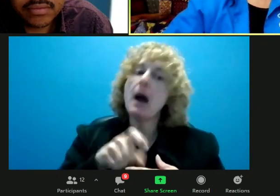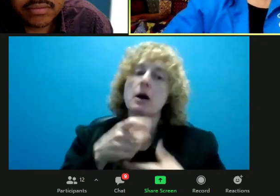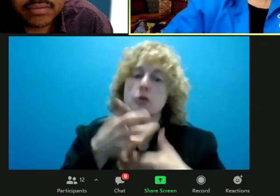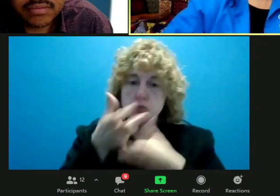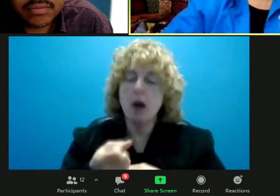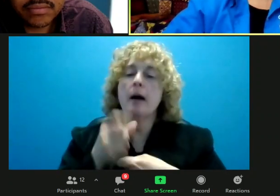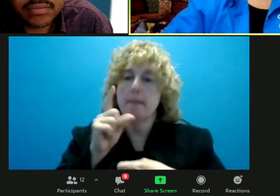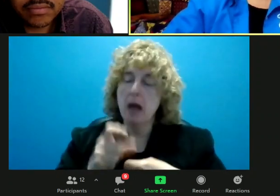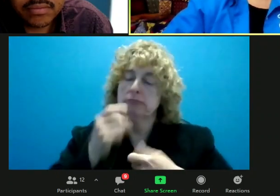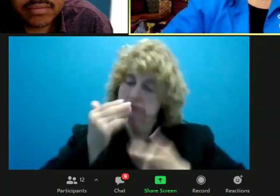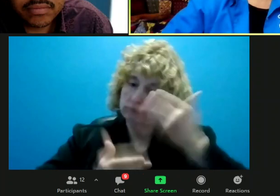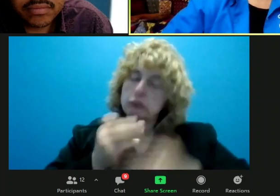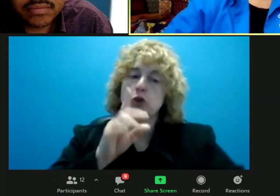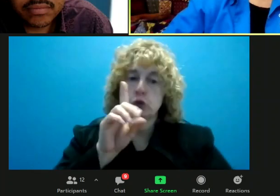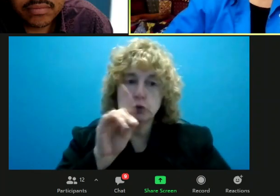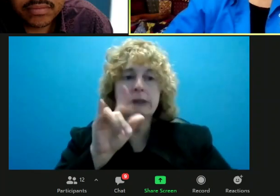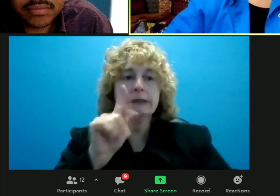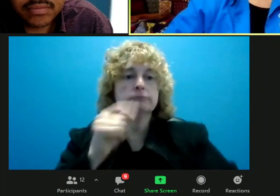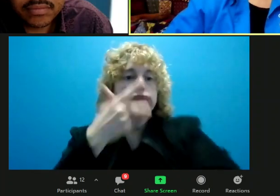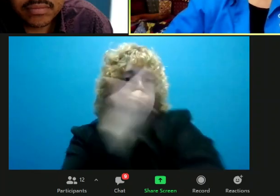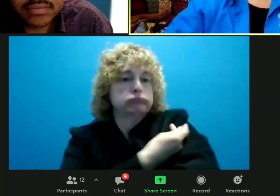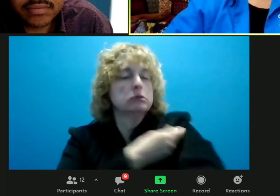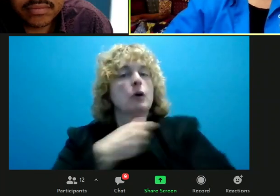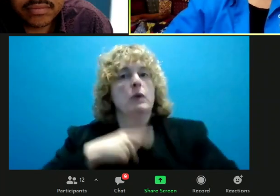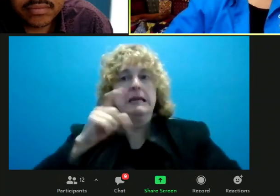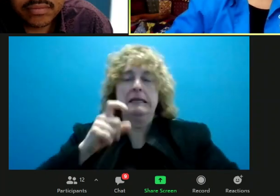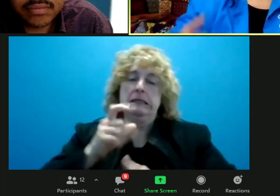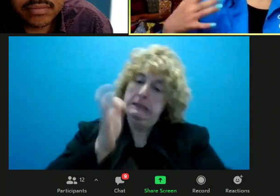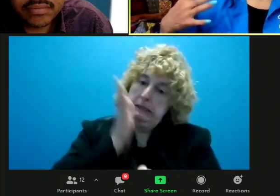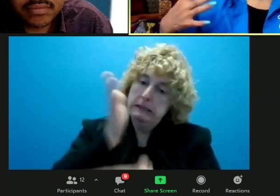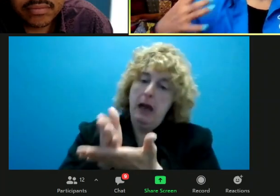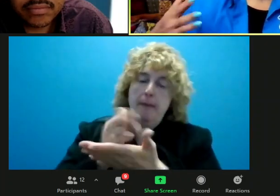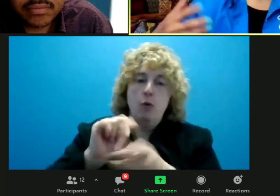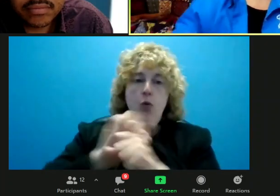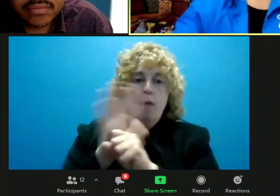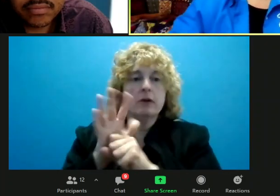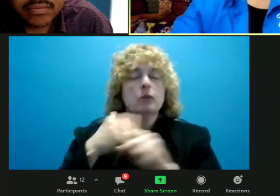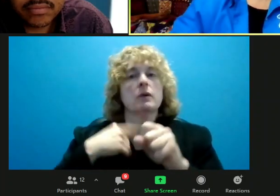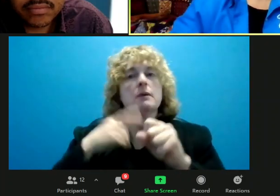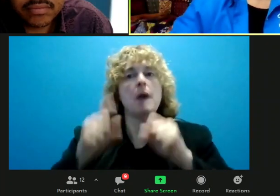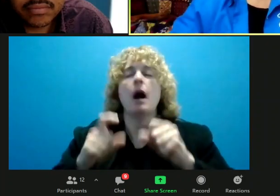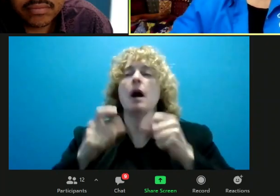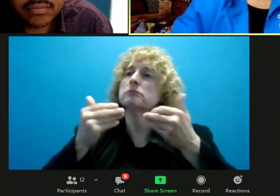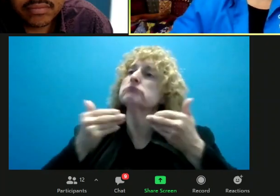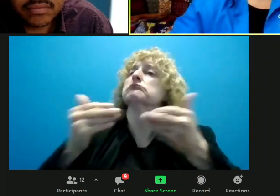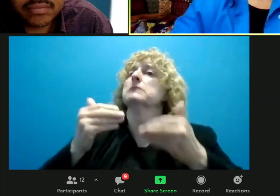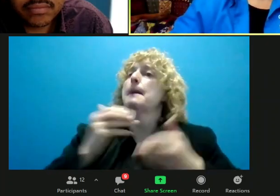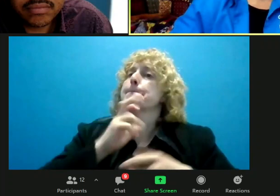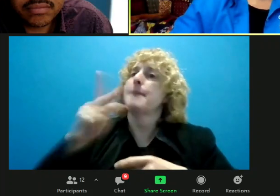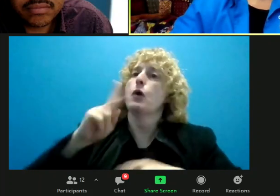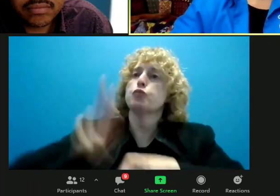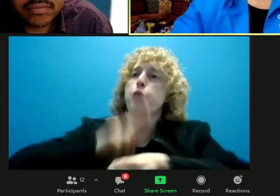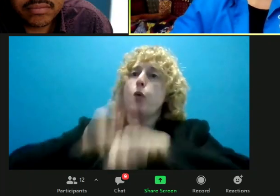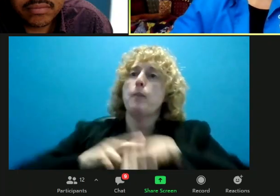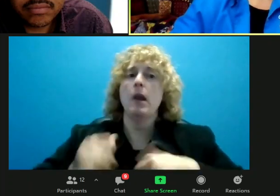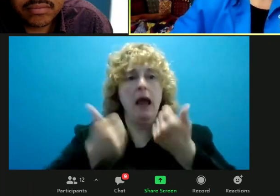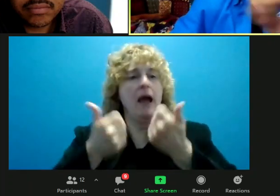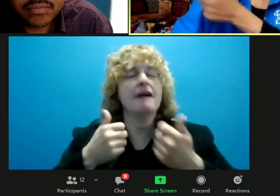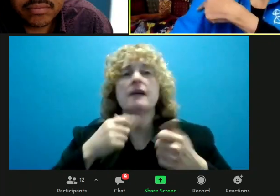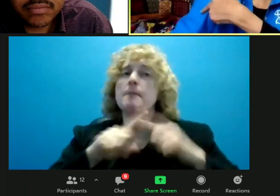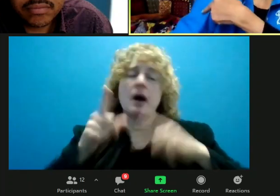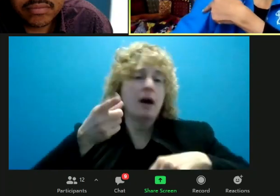so we can move forward with our lives. Uh, and we can't do it unless we have this whole community working together, being knowledgeable.